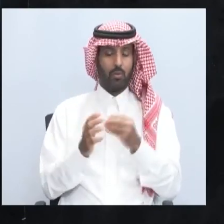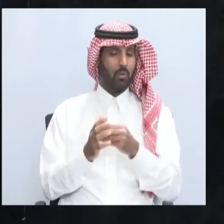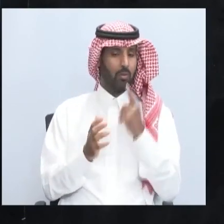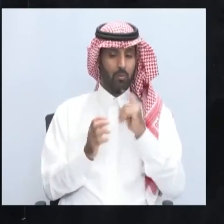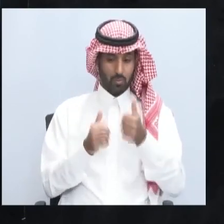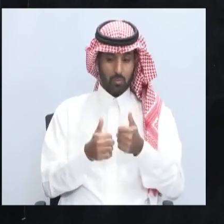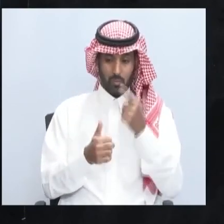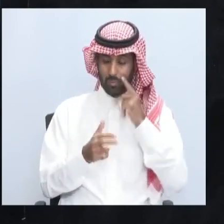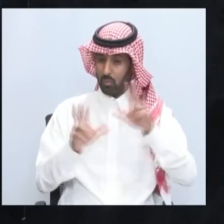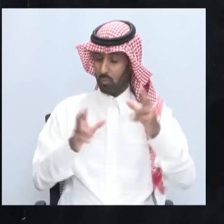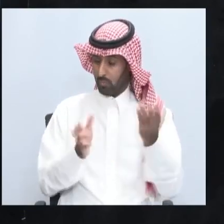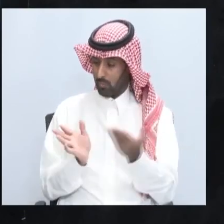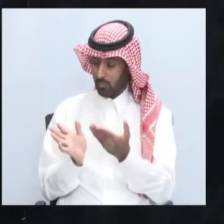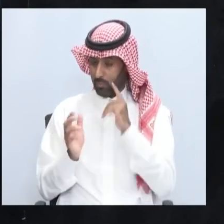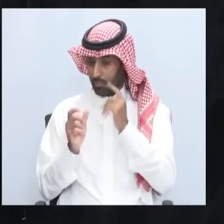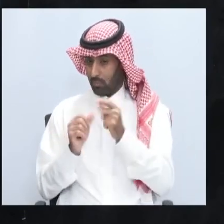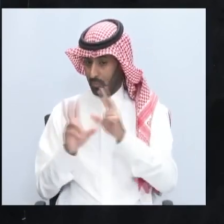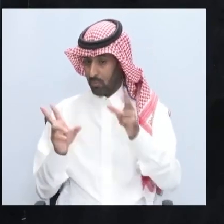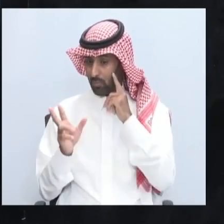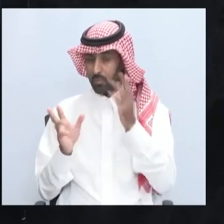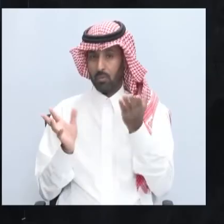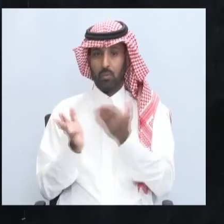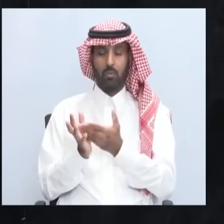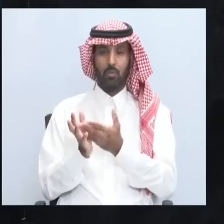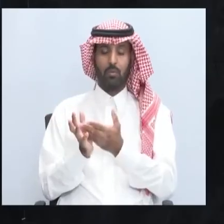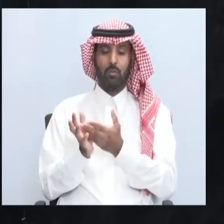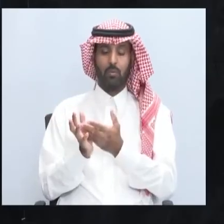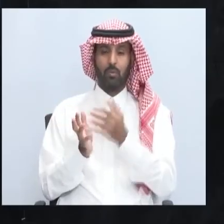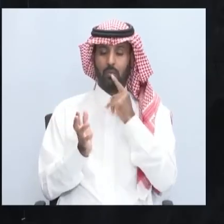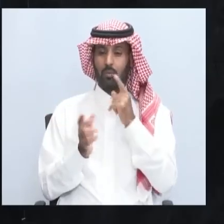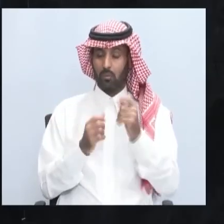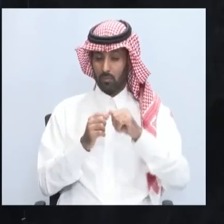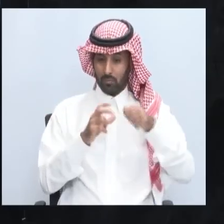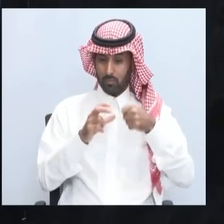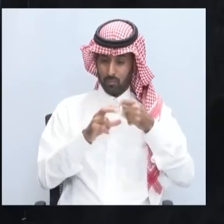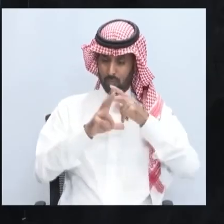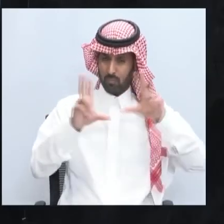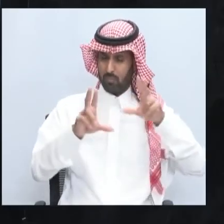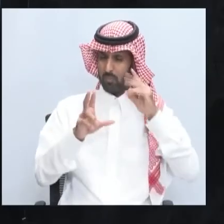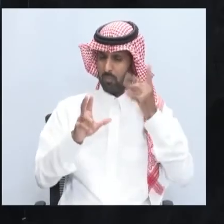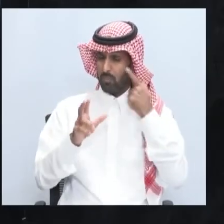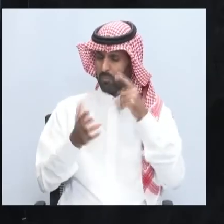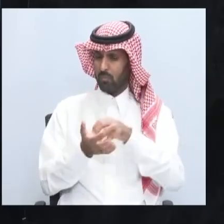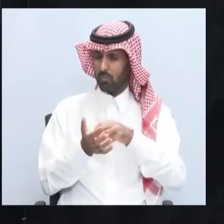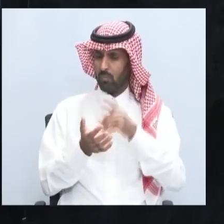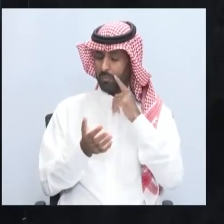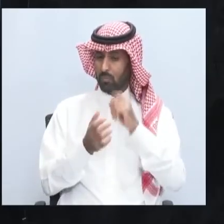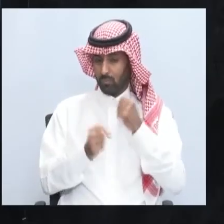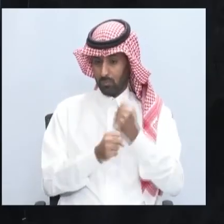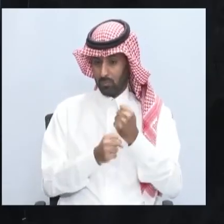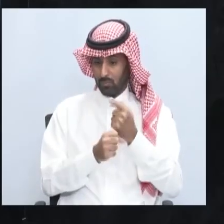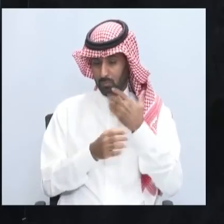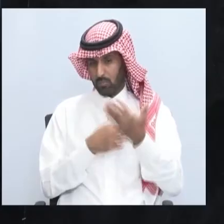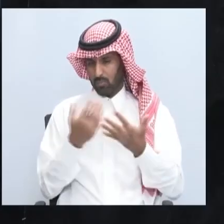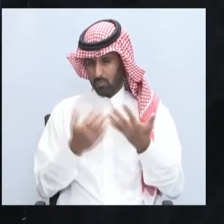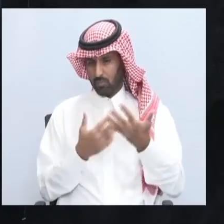Does it have a show host? What genre, if it's a movie or a TV series, what genre is it? Is it action? Is it